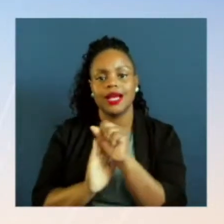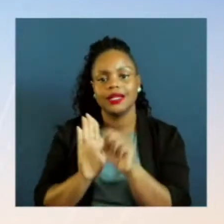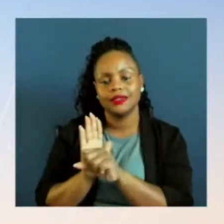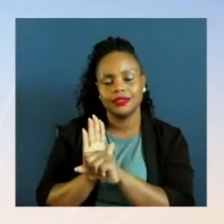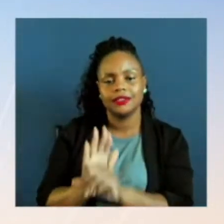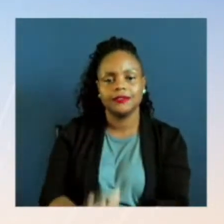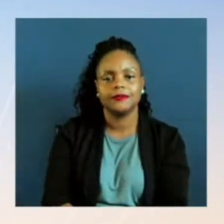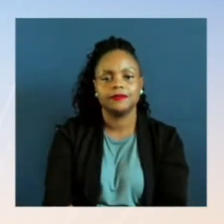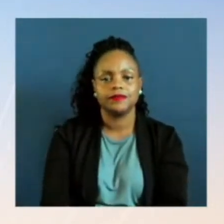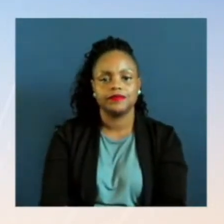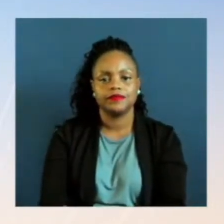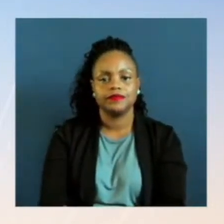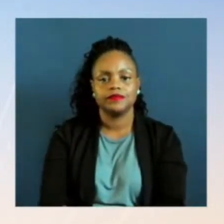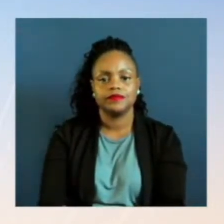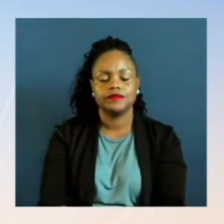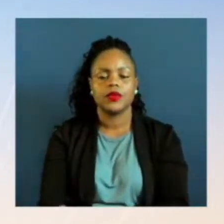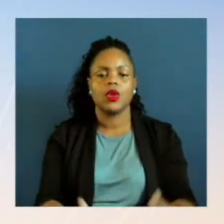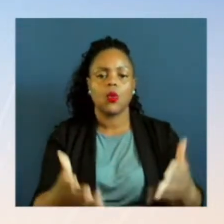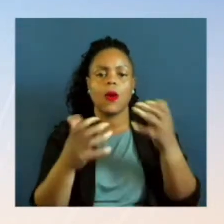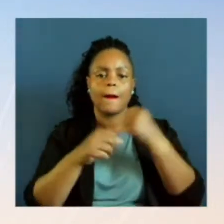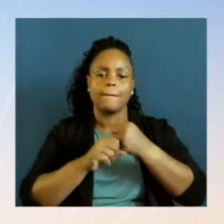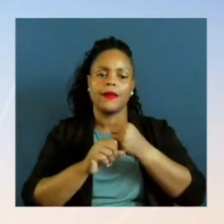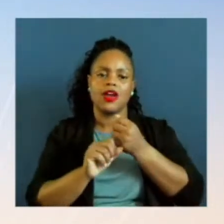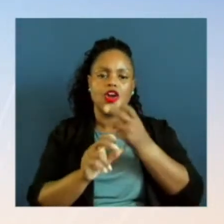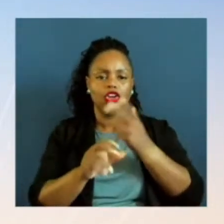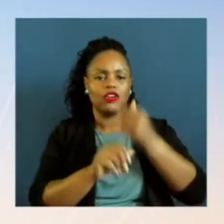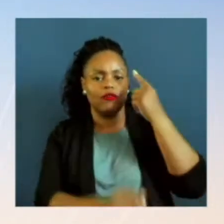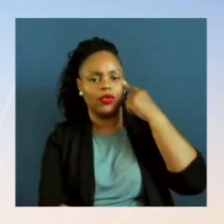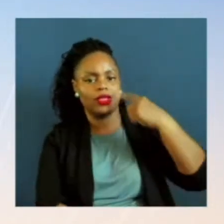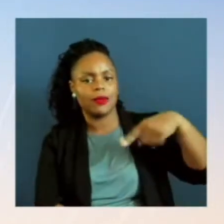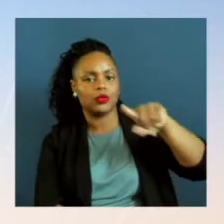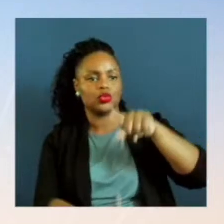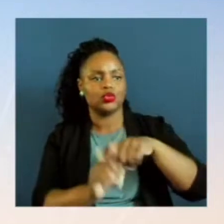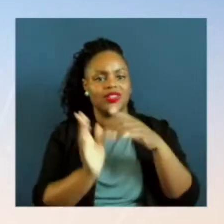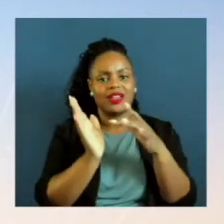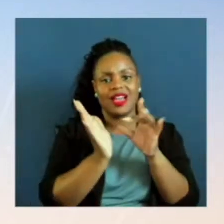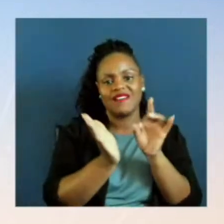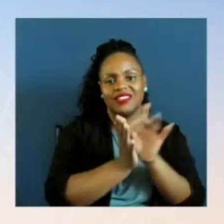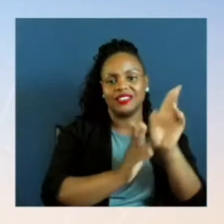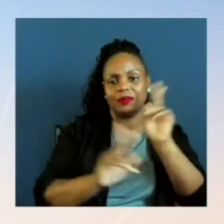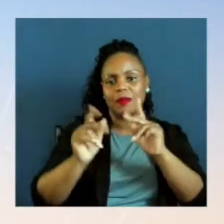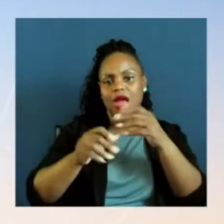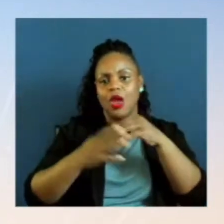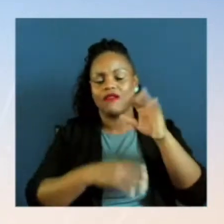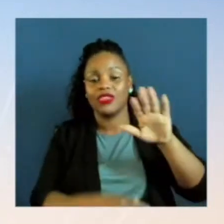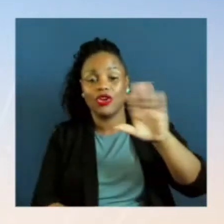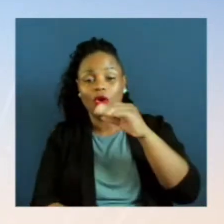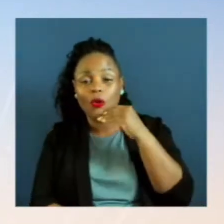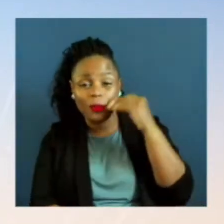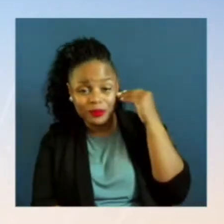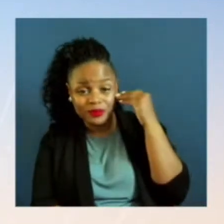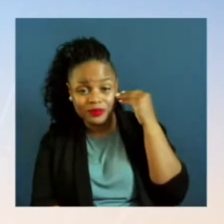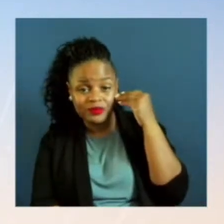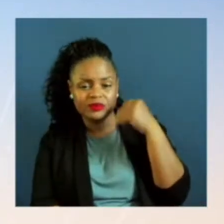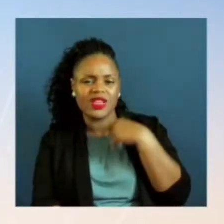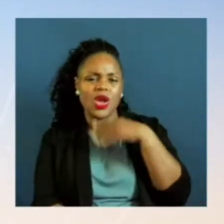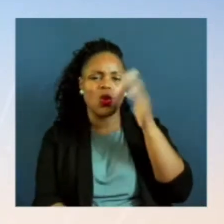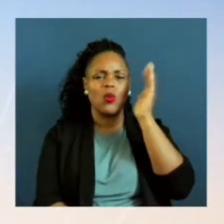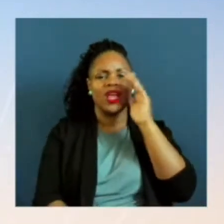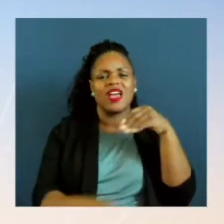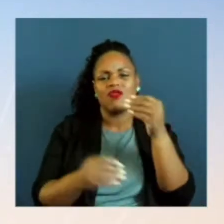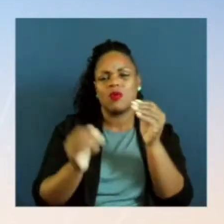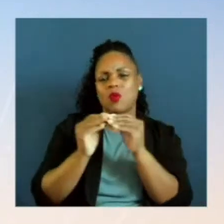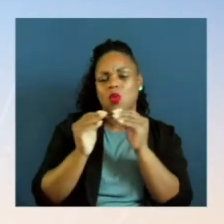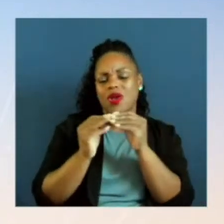out of their homes during this time. And we can get you a rundown of that too. I'm looking for all the pieces. Go ahead. A Taliban